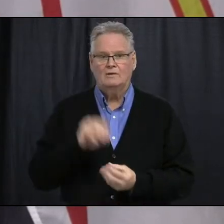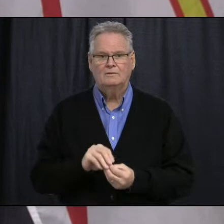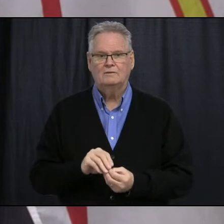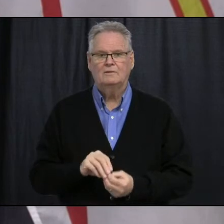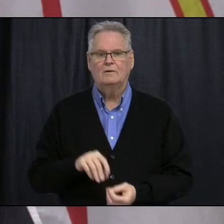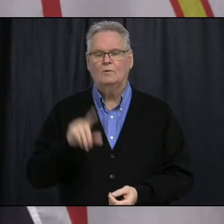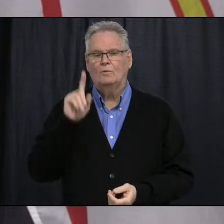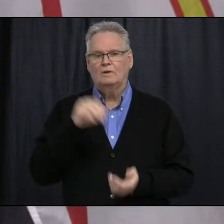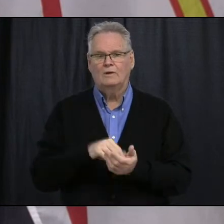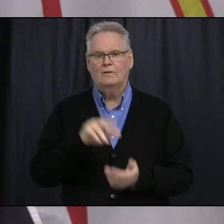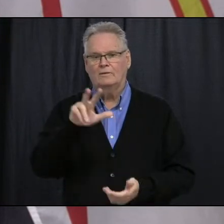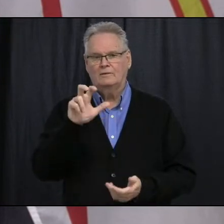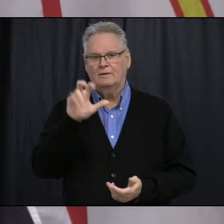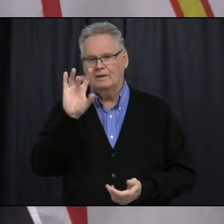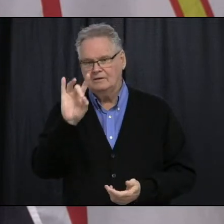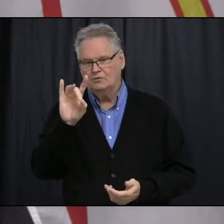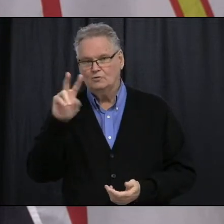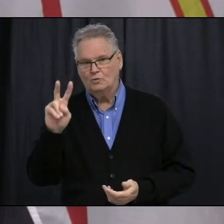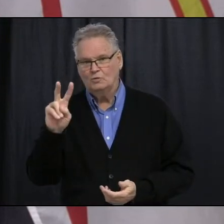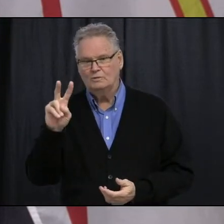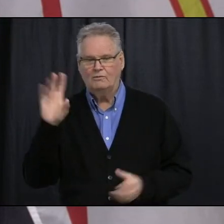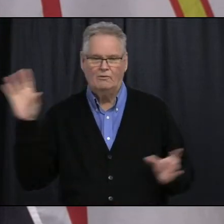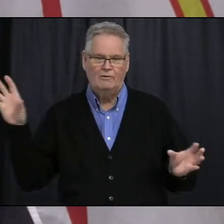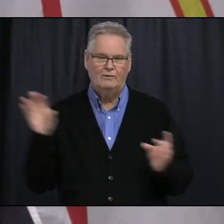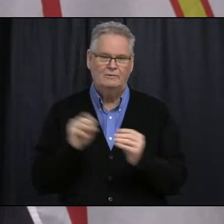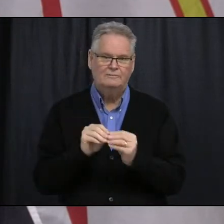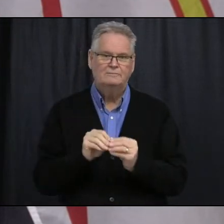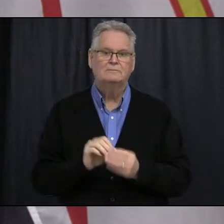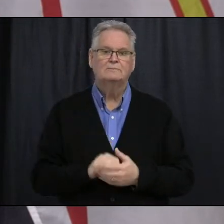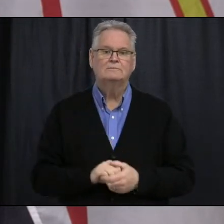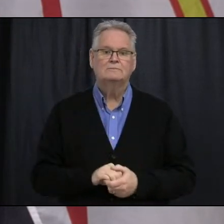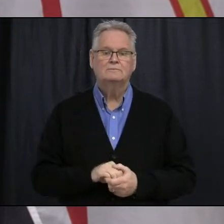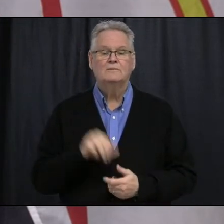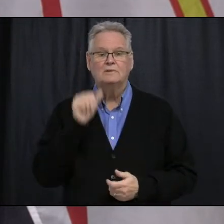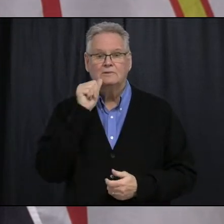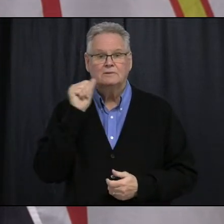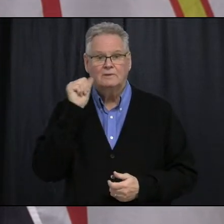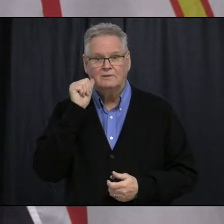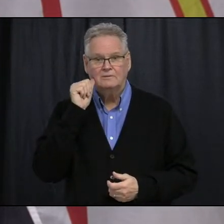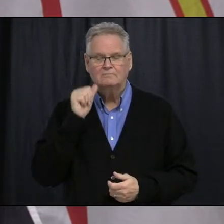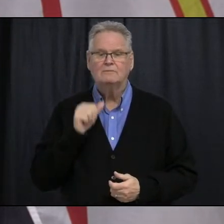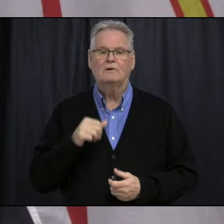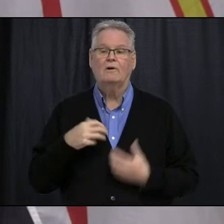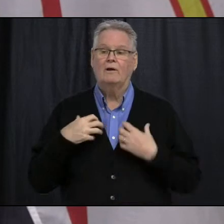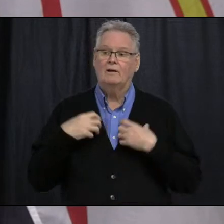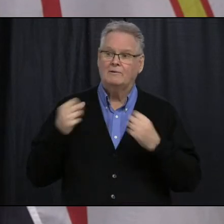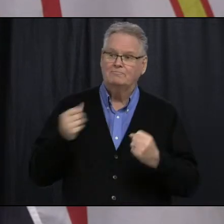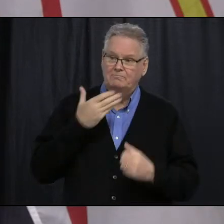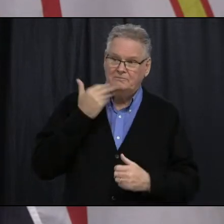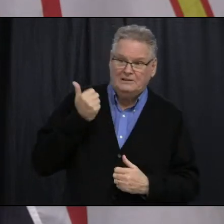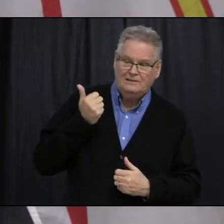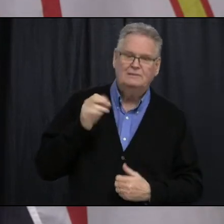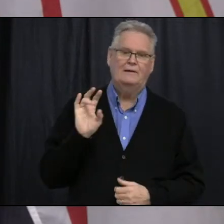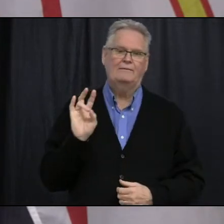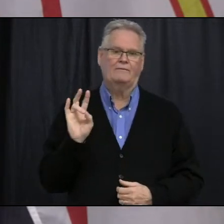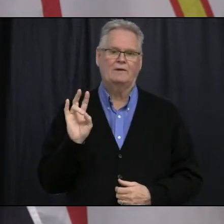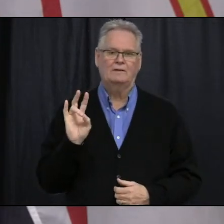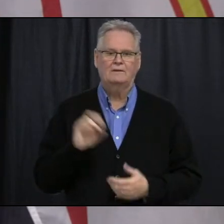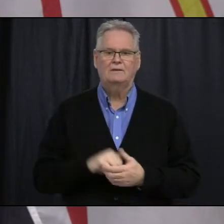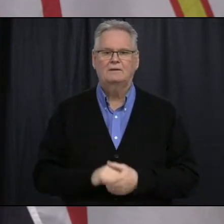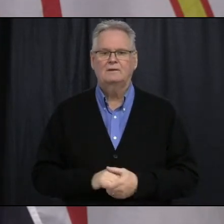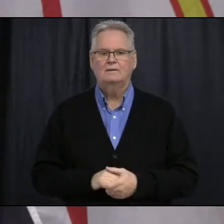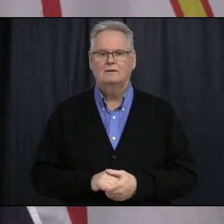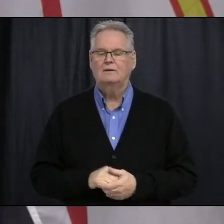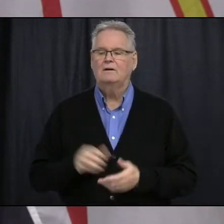1,382, and there have been 7 new recoveries since yesterday, leaving 35 active cases in the province. There